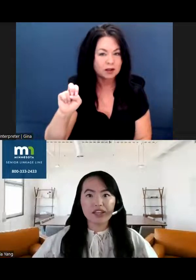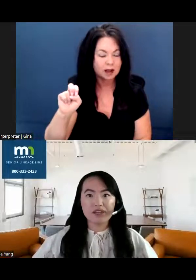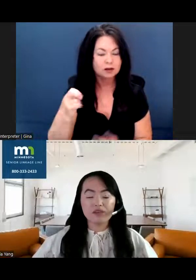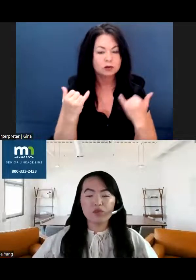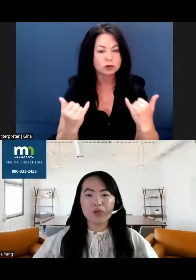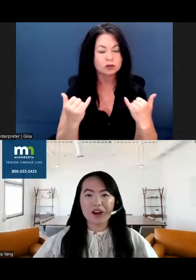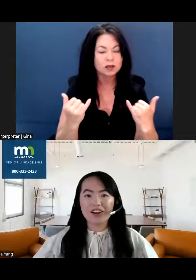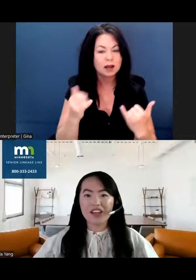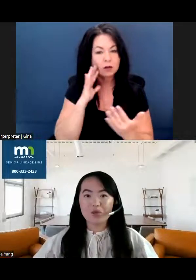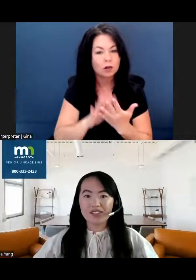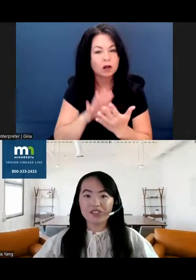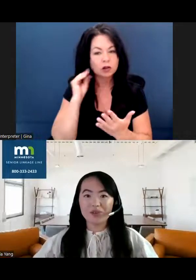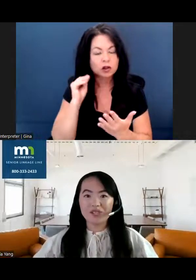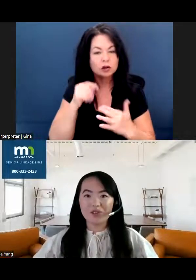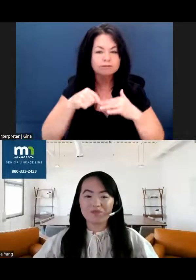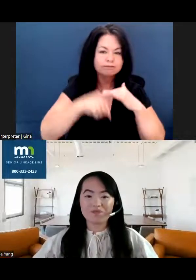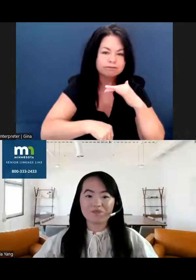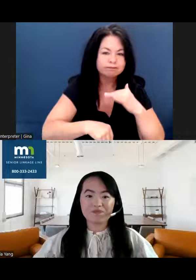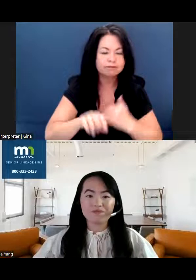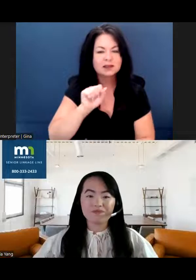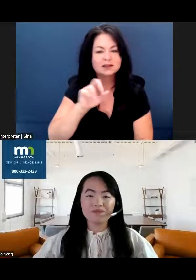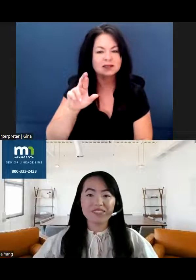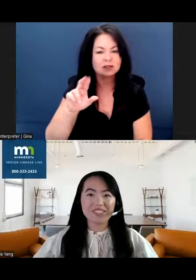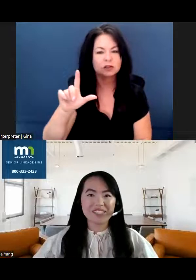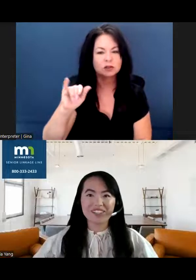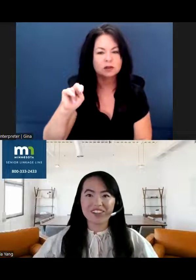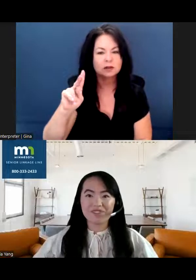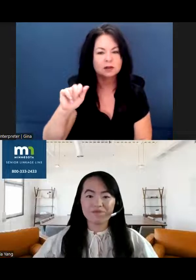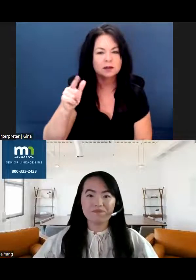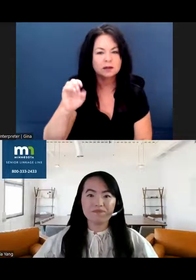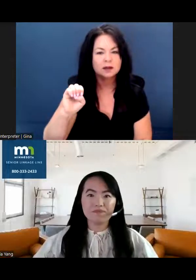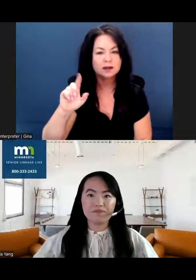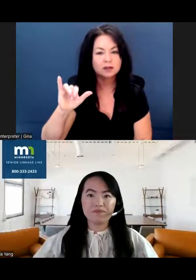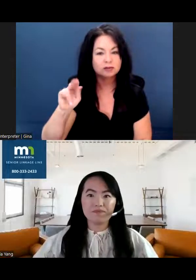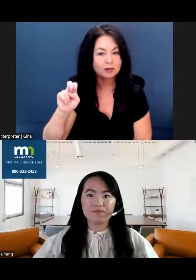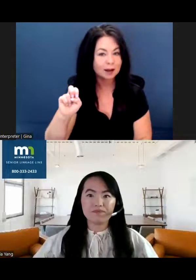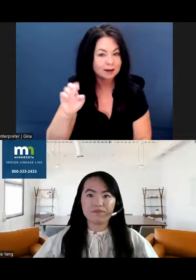LinkAge LiNE, who we are, and what we do. Let's get started.